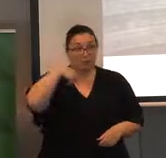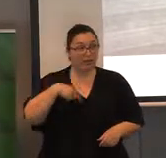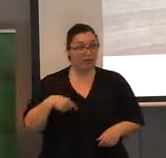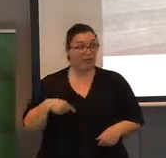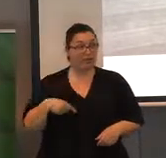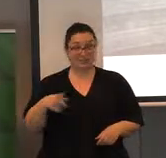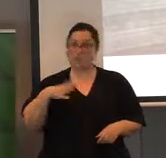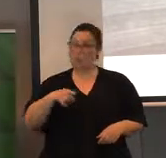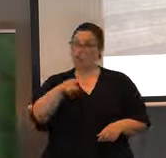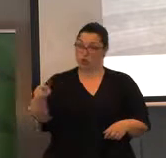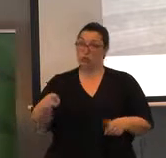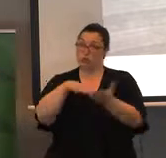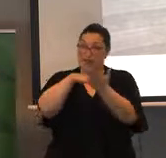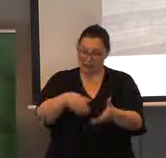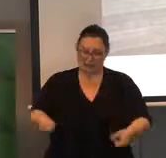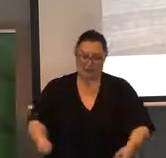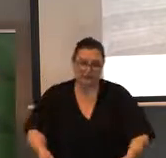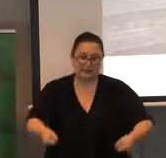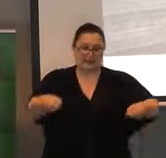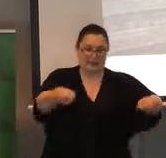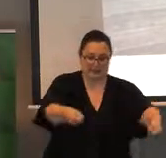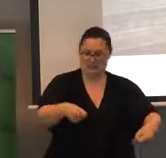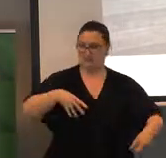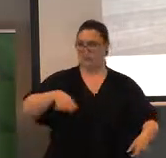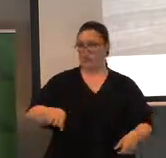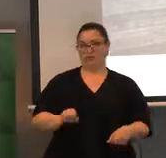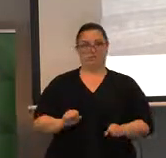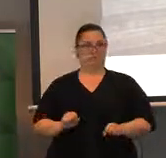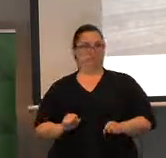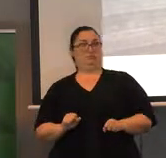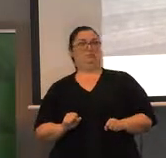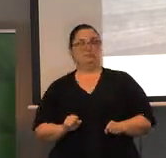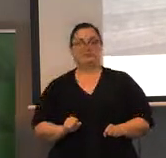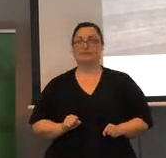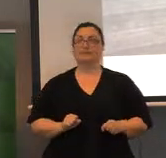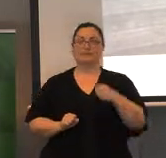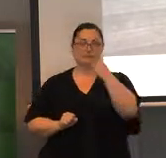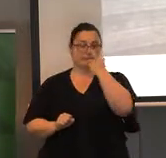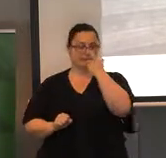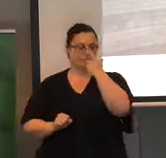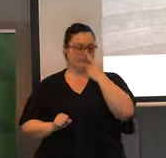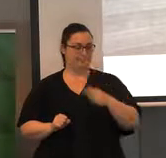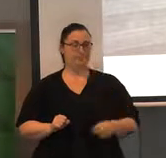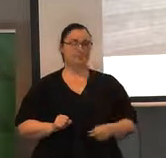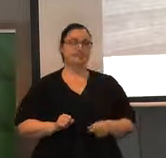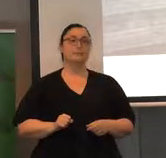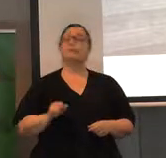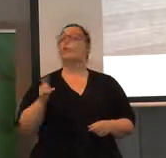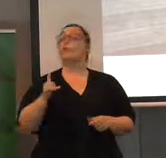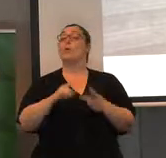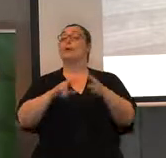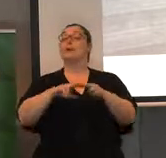them wants you to help them over the lip of the wheelchair ramp? If you do a search in your favorite search